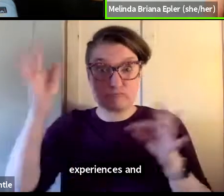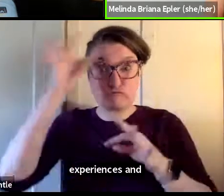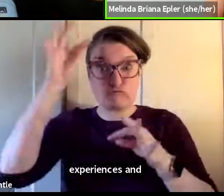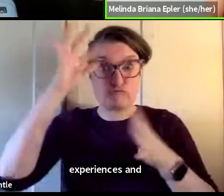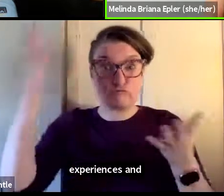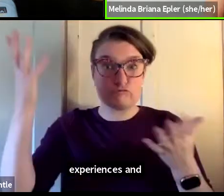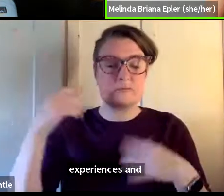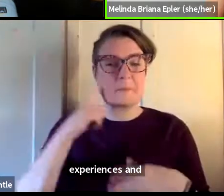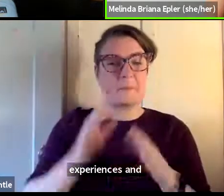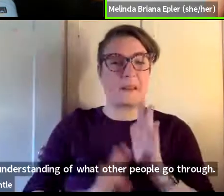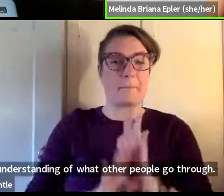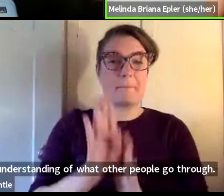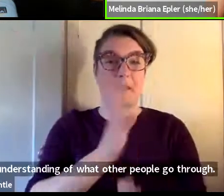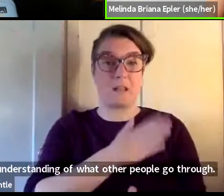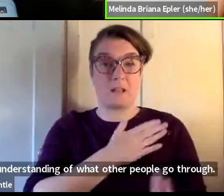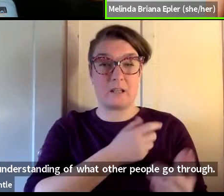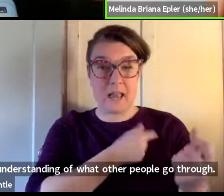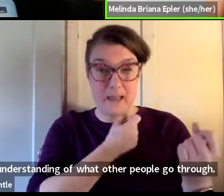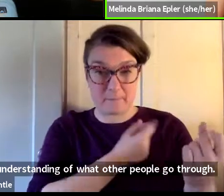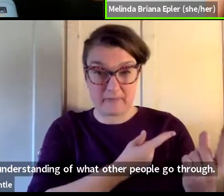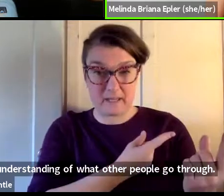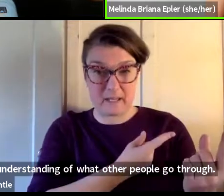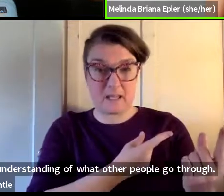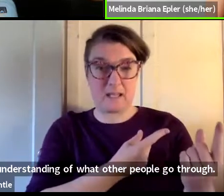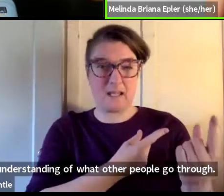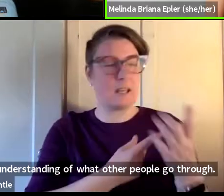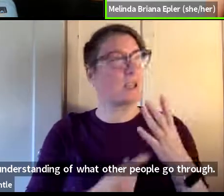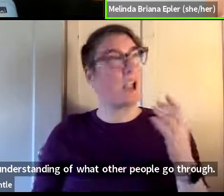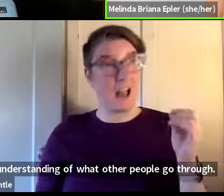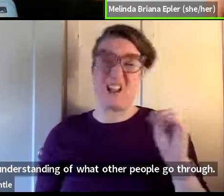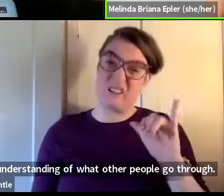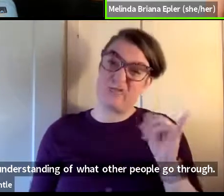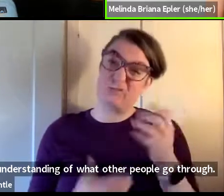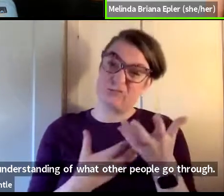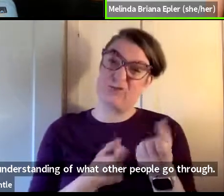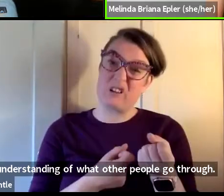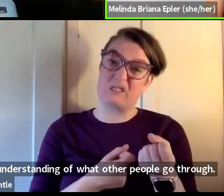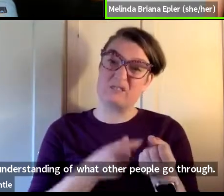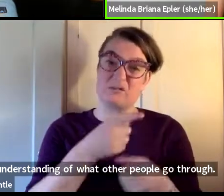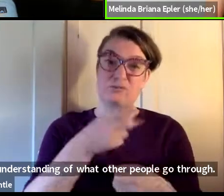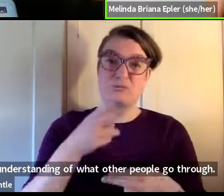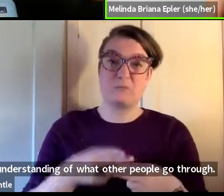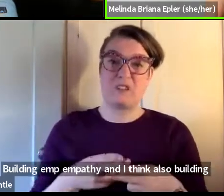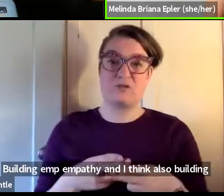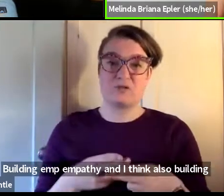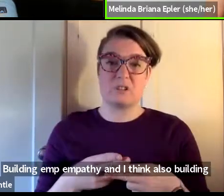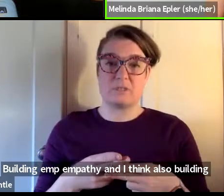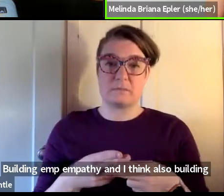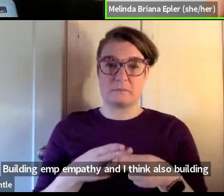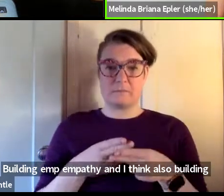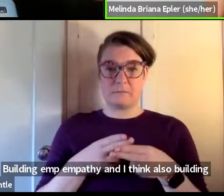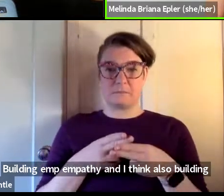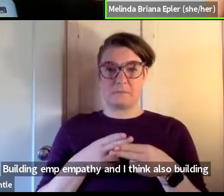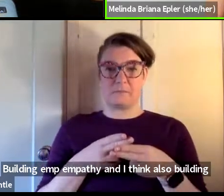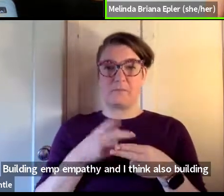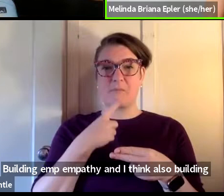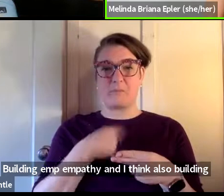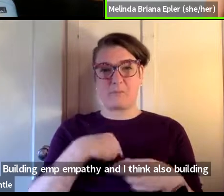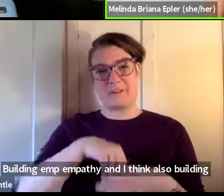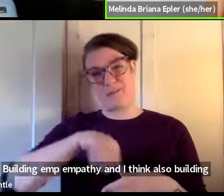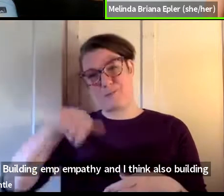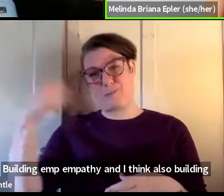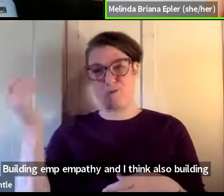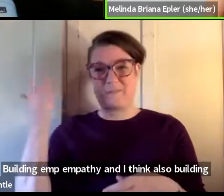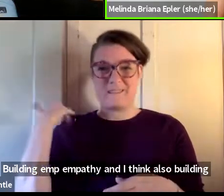building empathy and I think also building trust. You mentioned to me in a previous